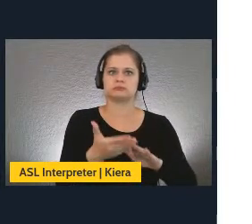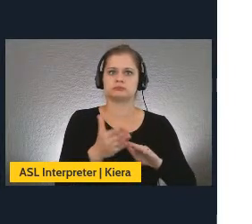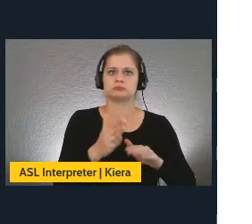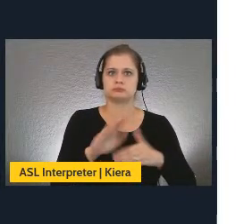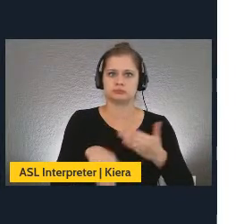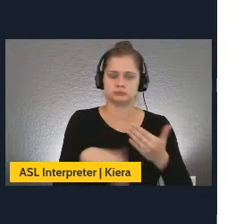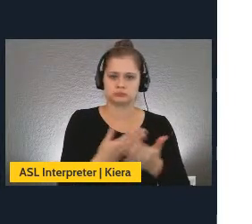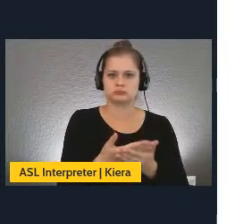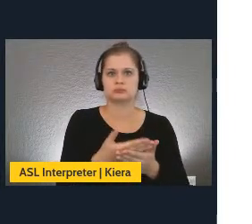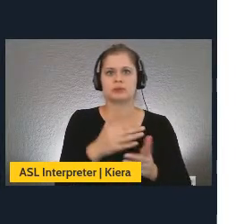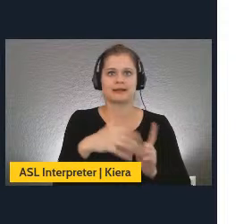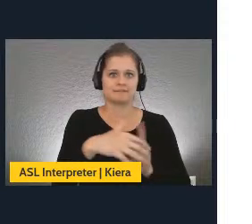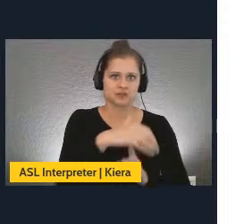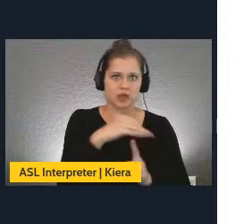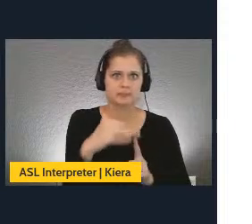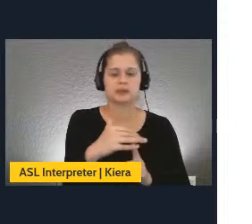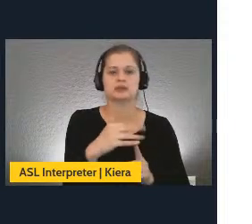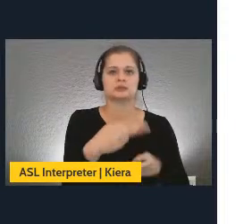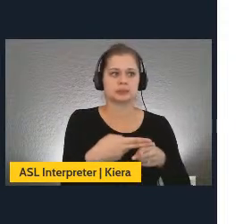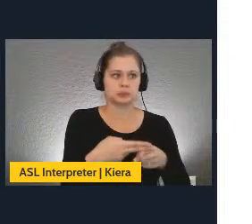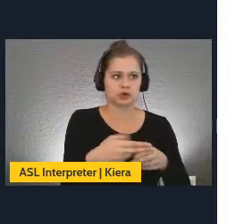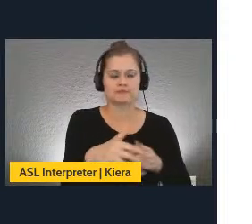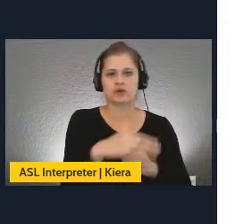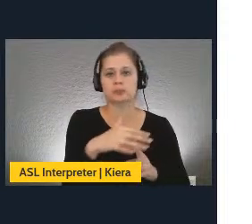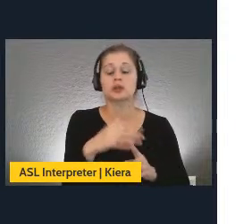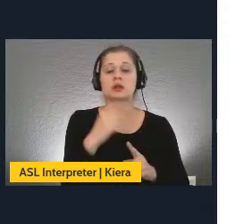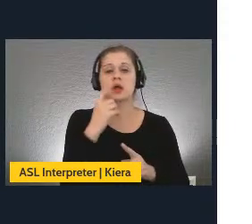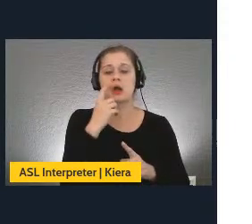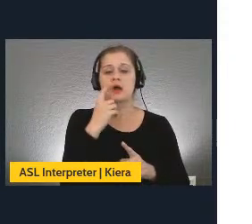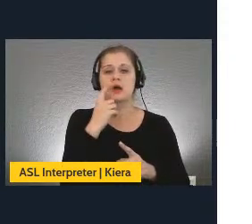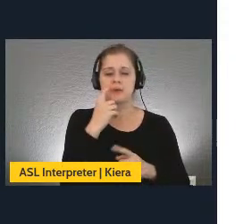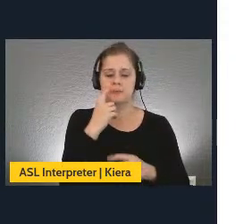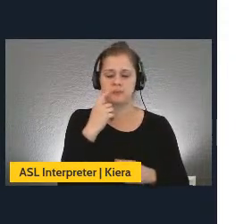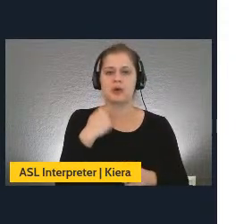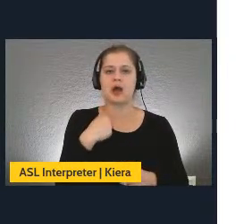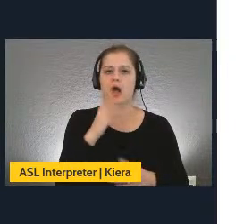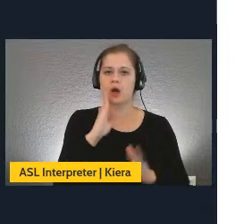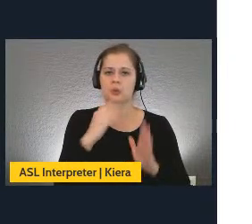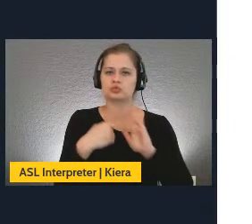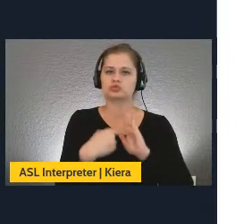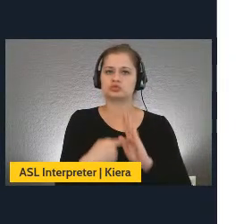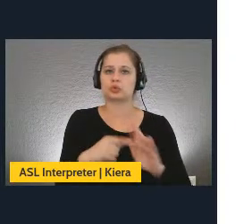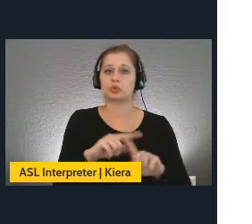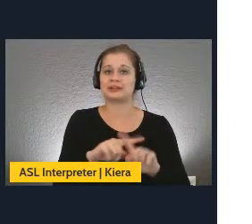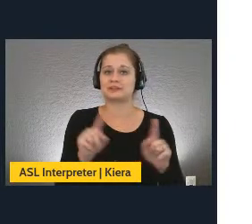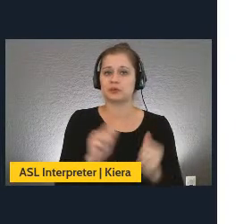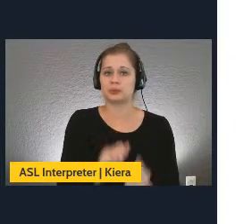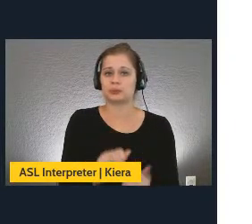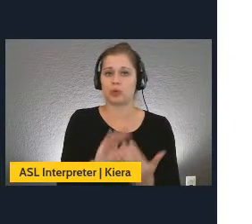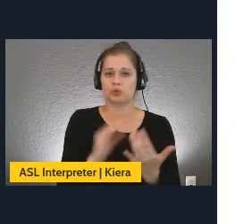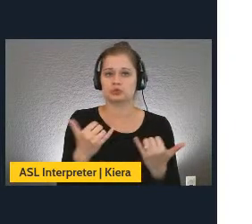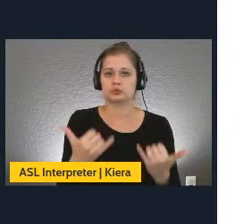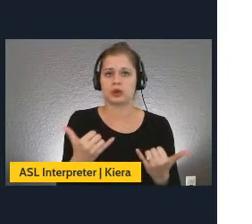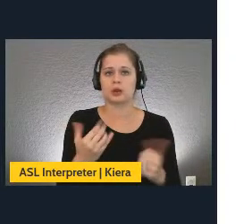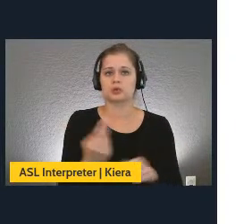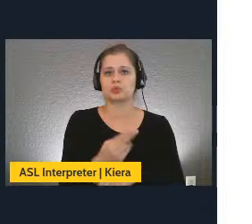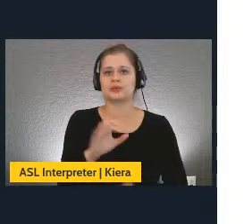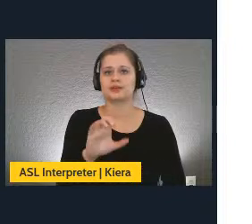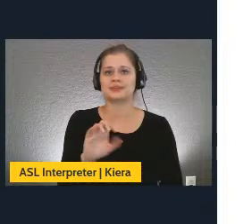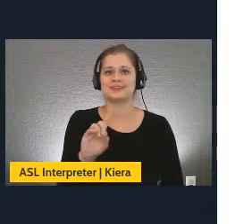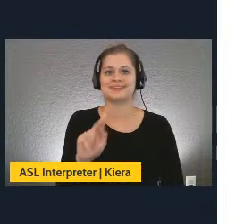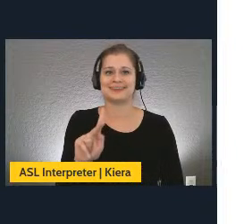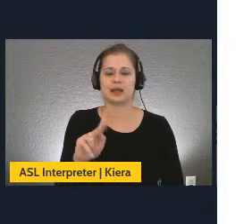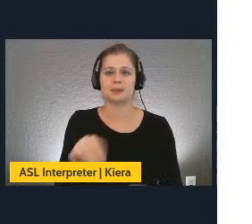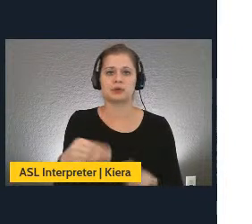and an environment. I'm going to show you a different approach today using the CDK provider framework